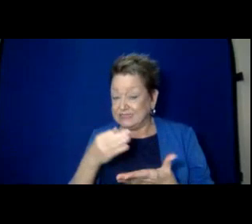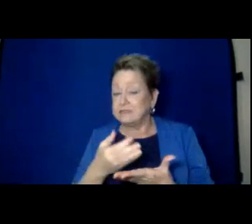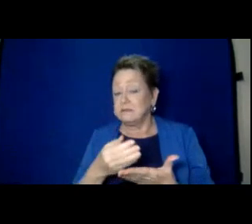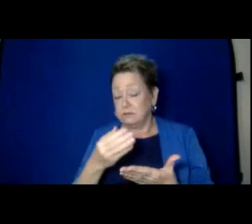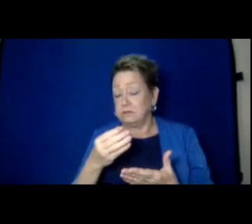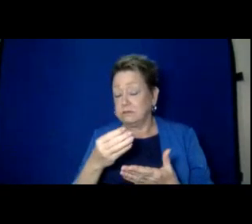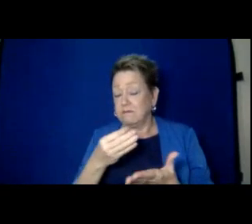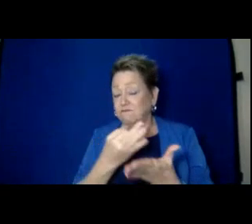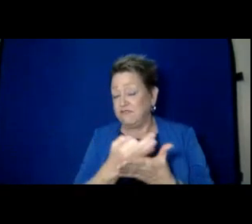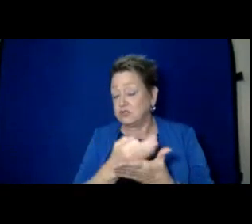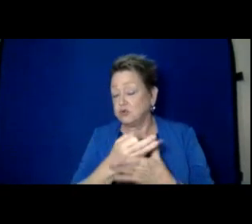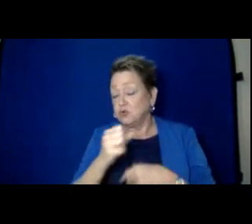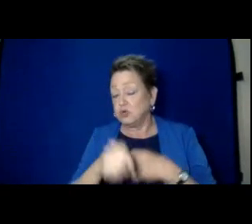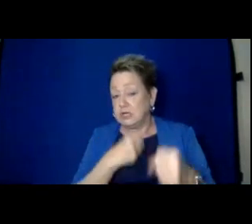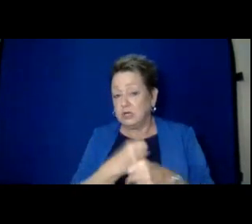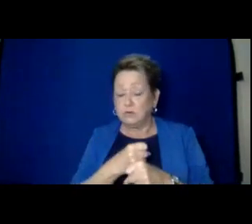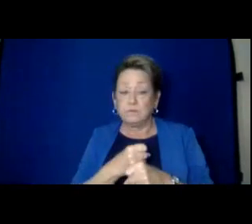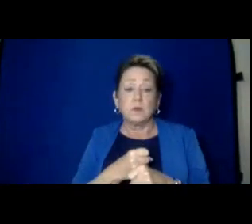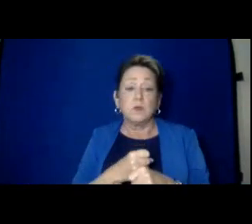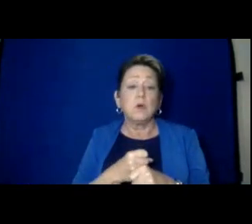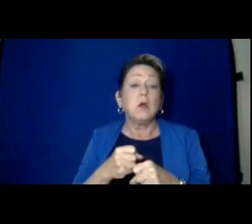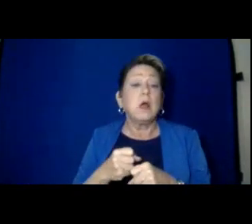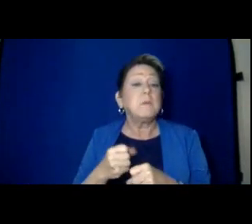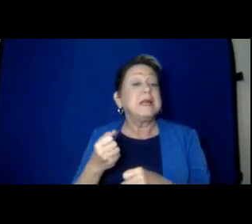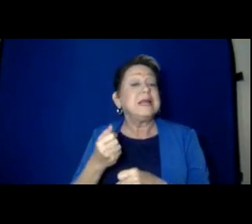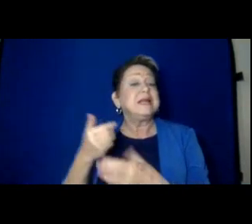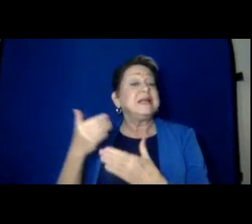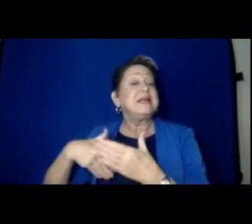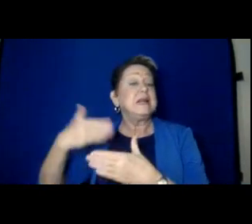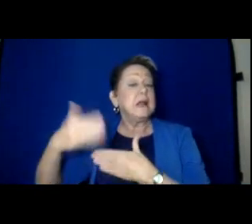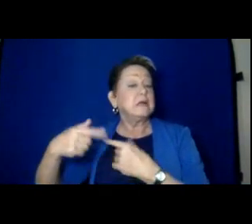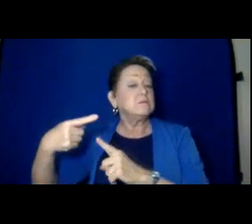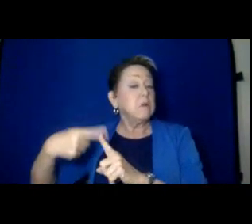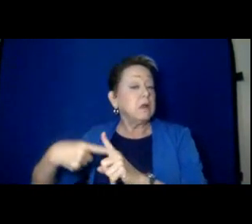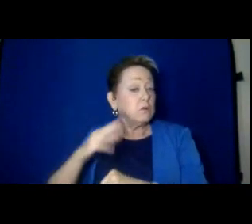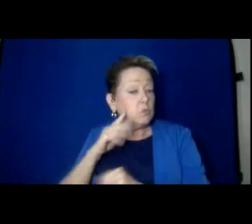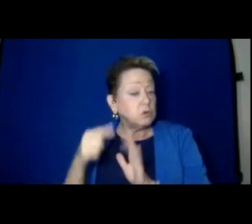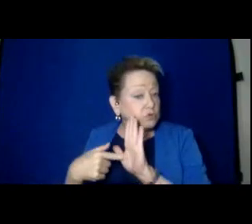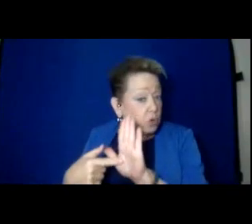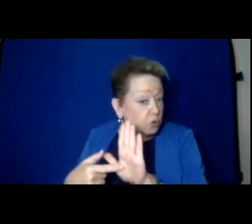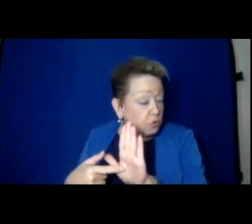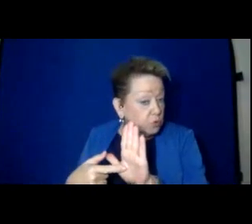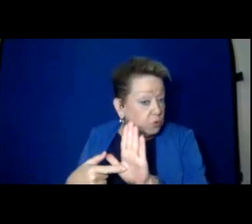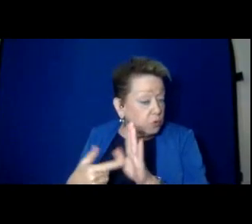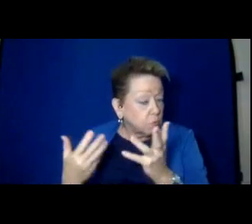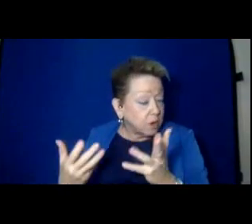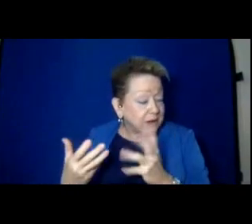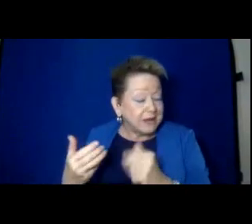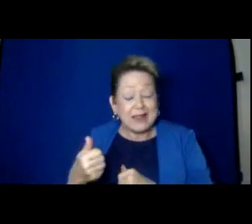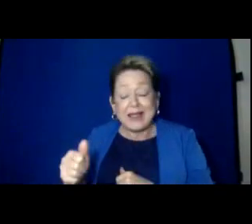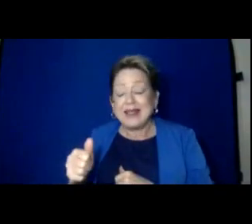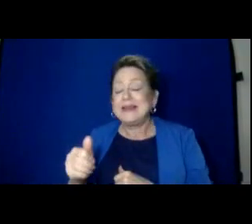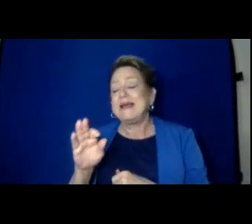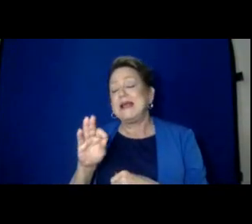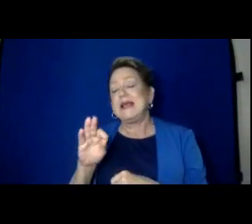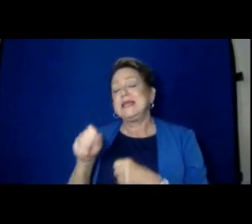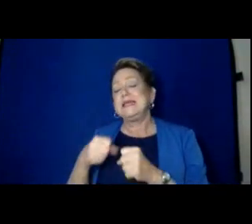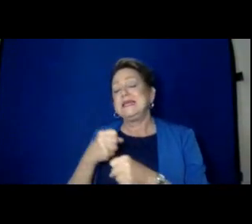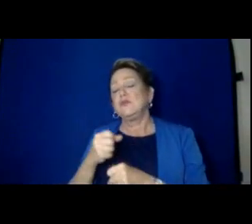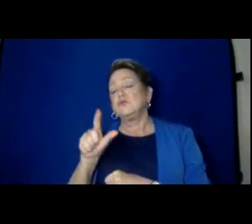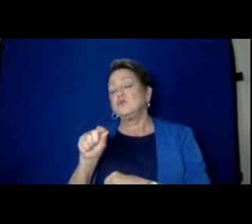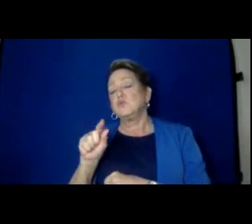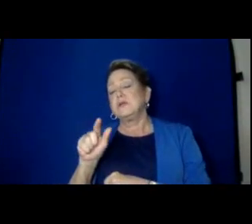what we are doing with any, or will be showing you next month with any fiscal 26 dollars that are not budgeted in what